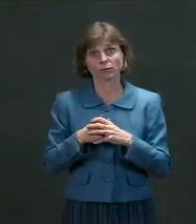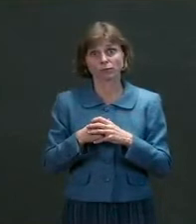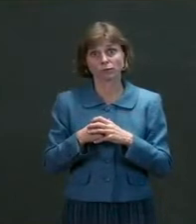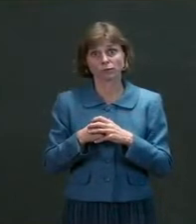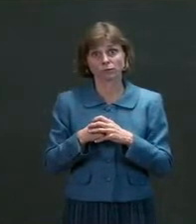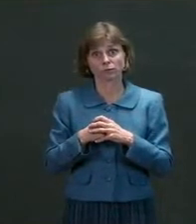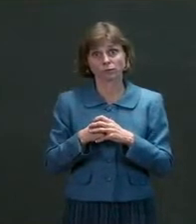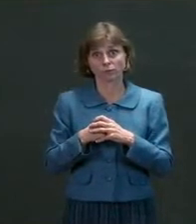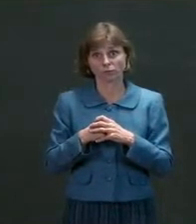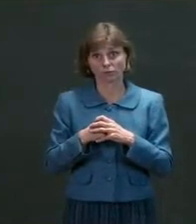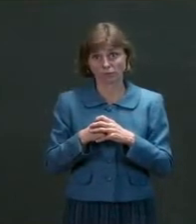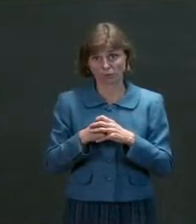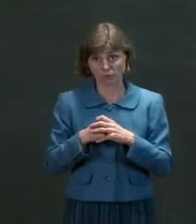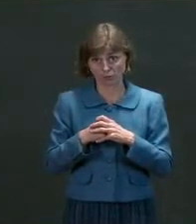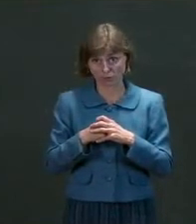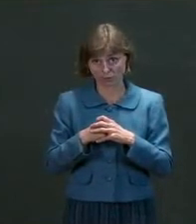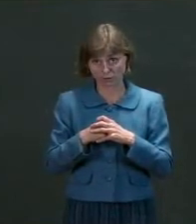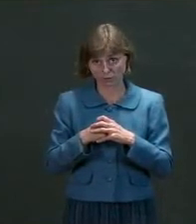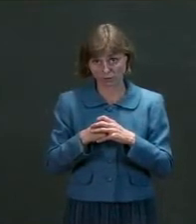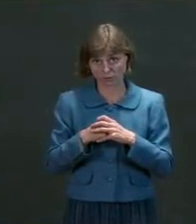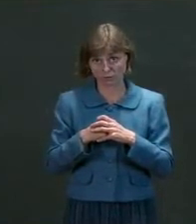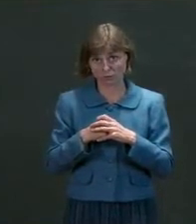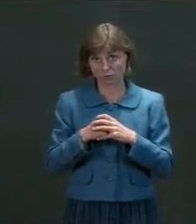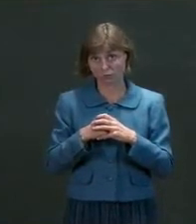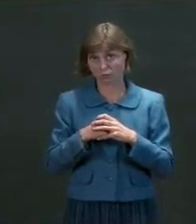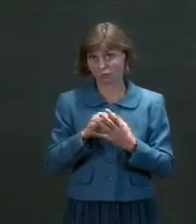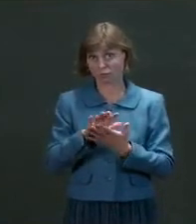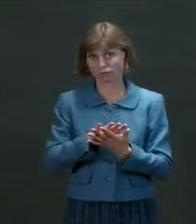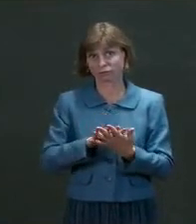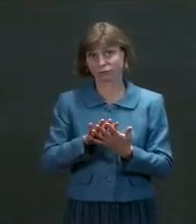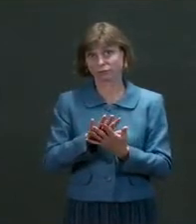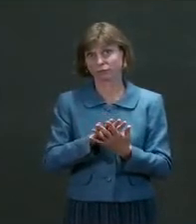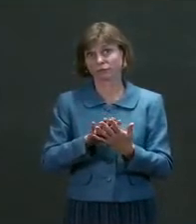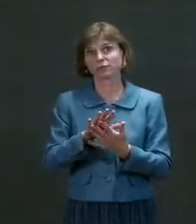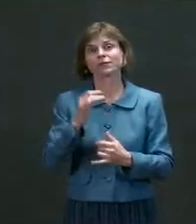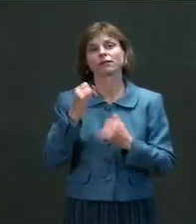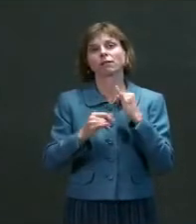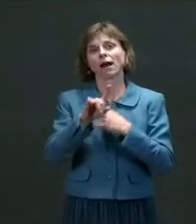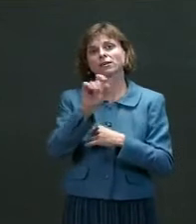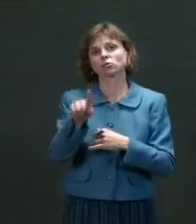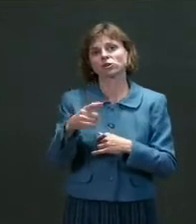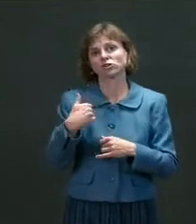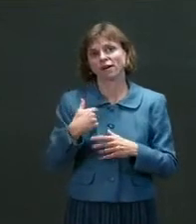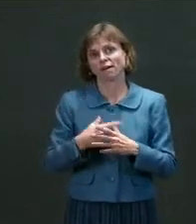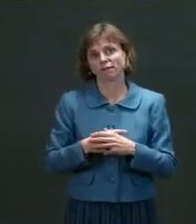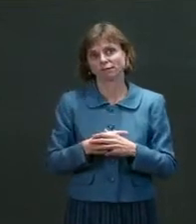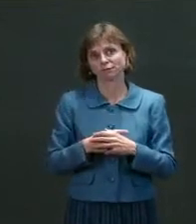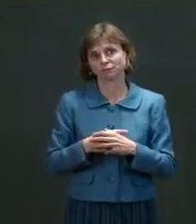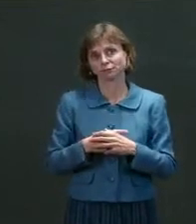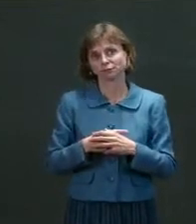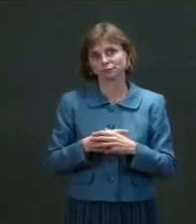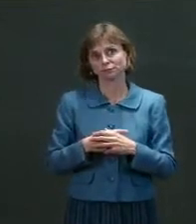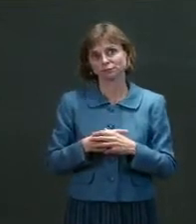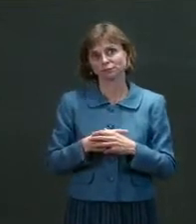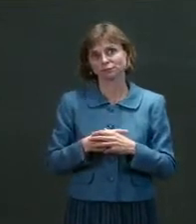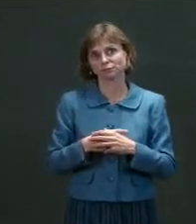I've heard, but the smoothness of the process is what I hear most. Last question I have: